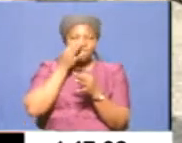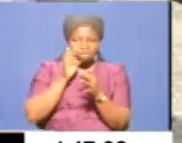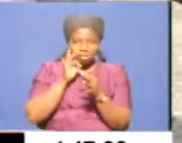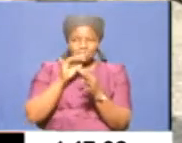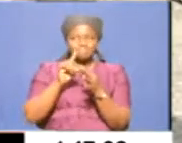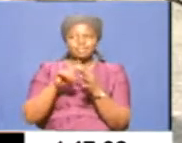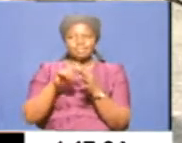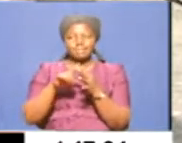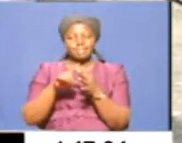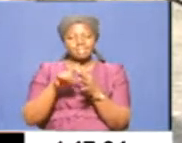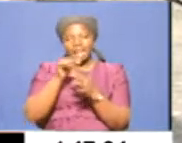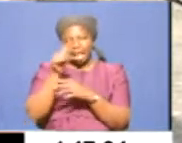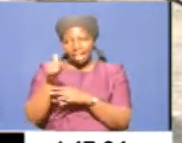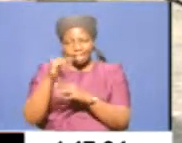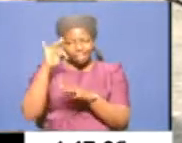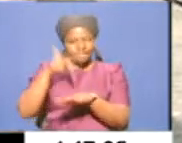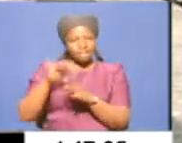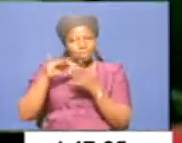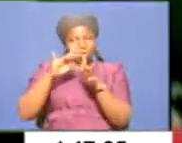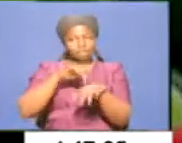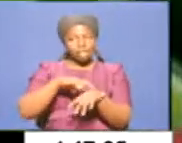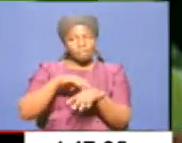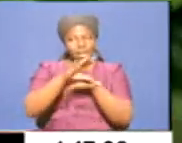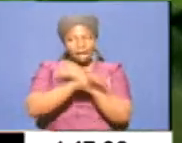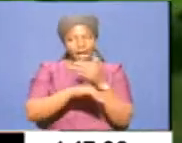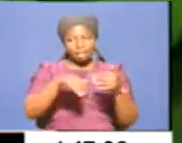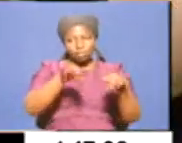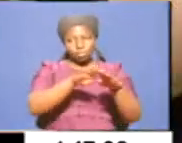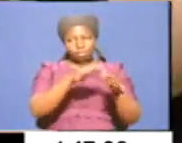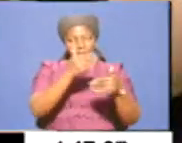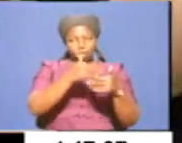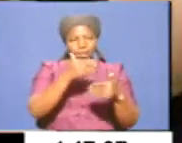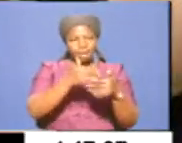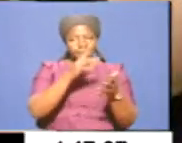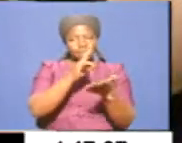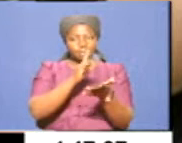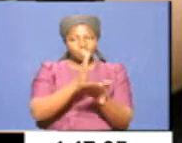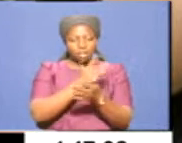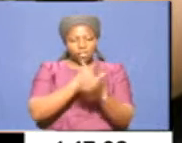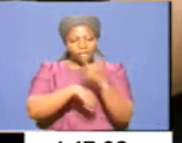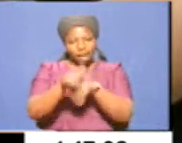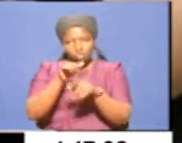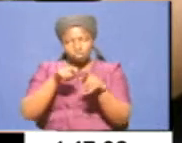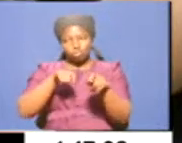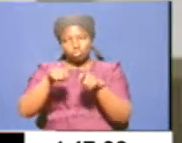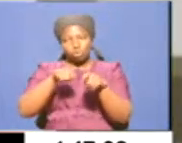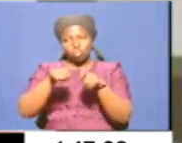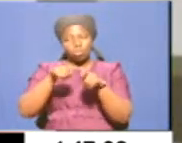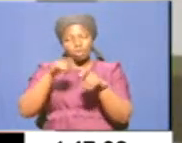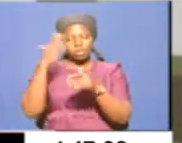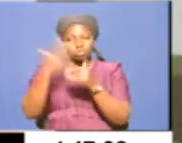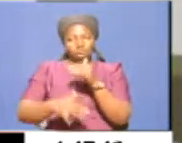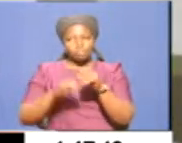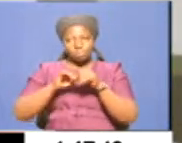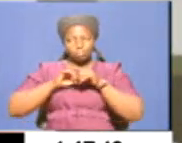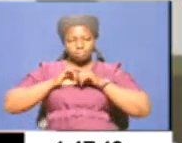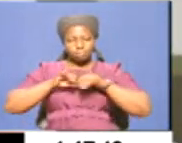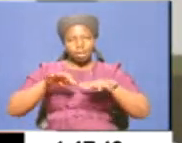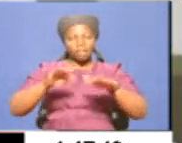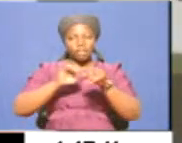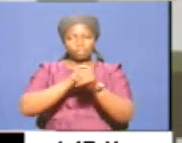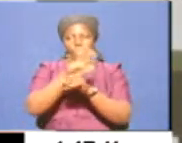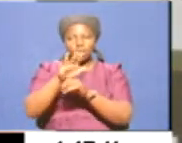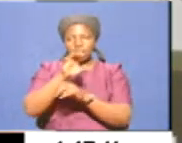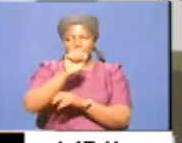after countries closed down their borders as part of mitigation measures to stop the spread of the virus. EAFF